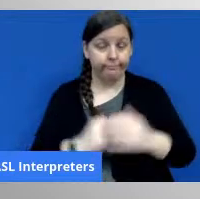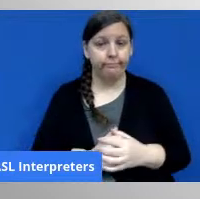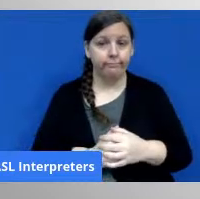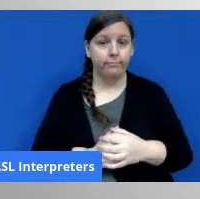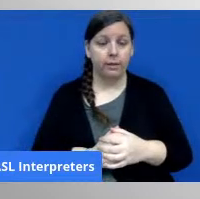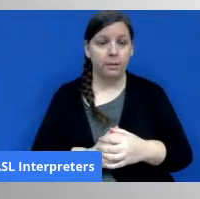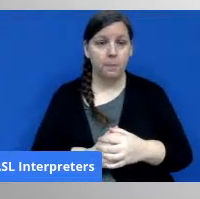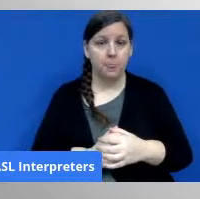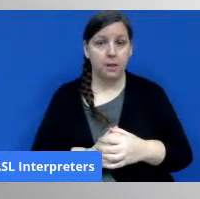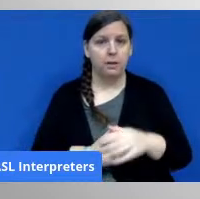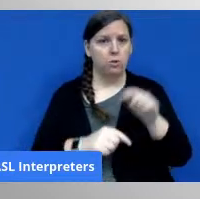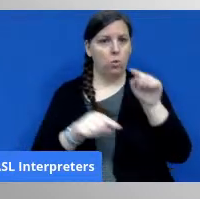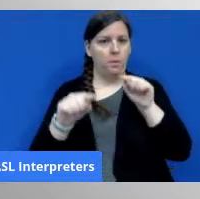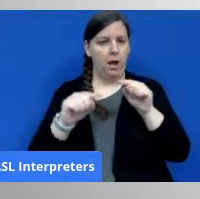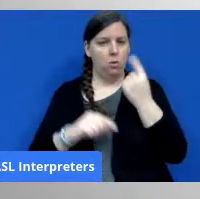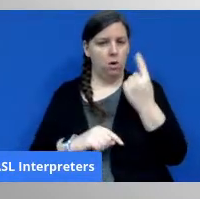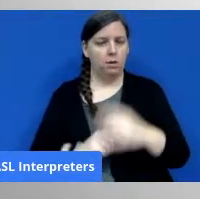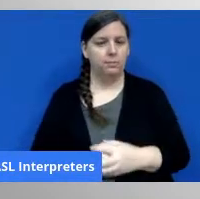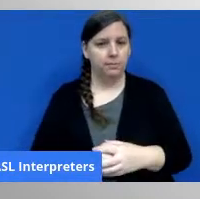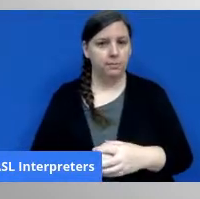If you'll go back one.